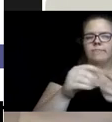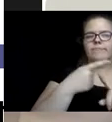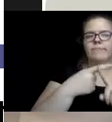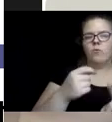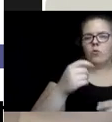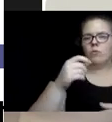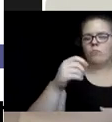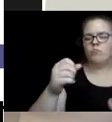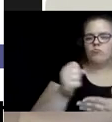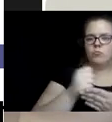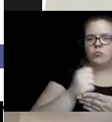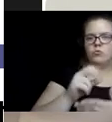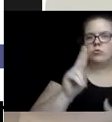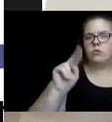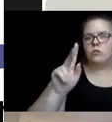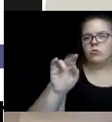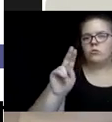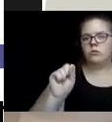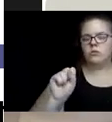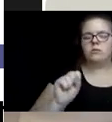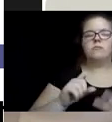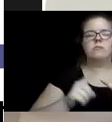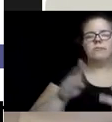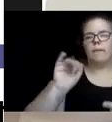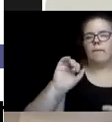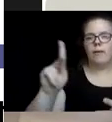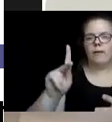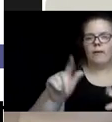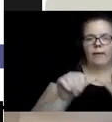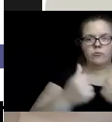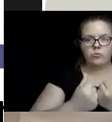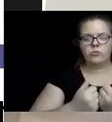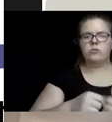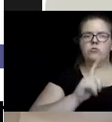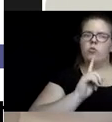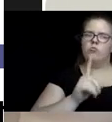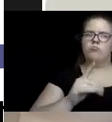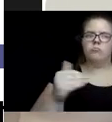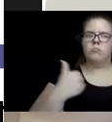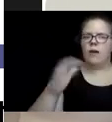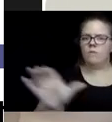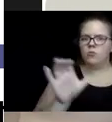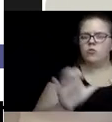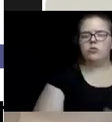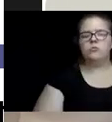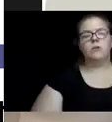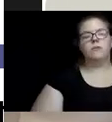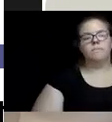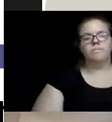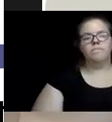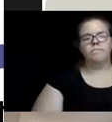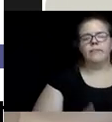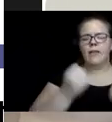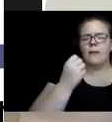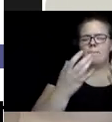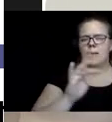unions and the Banking Association. So certainly there is encouragement there. And then many